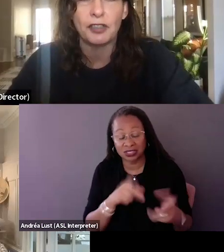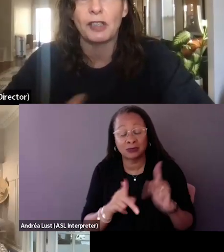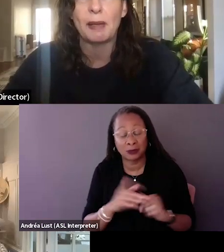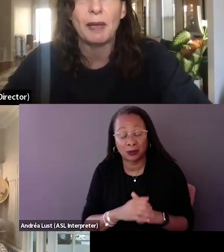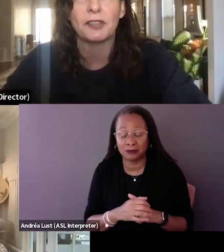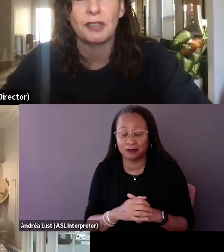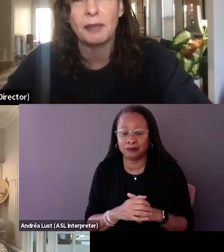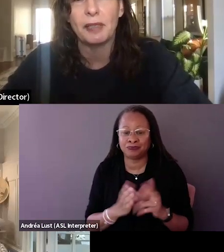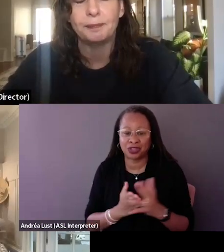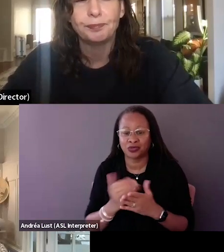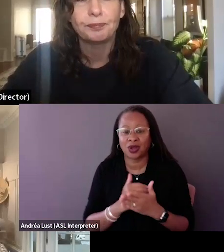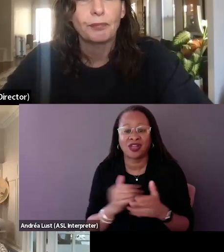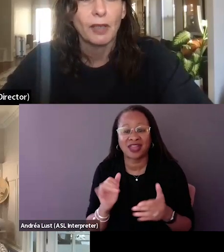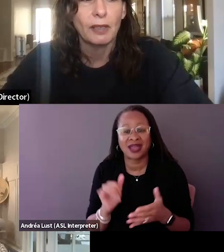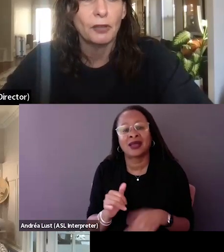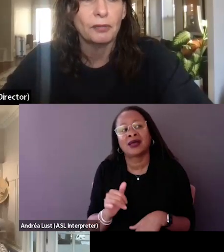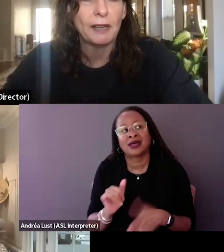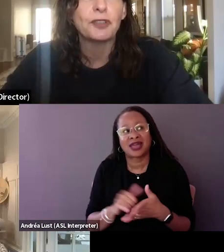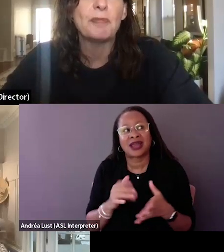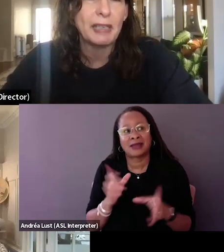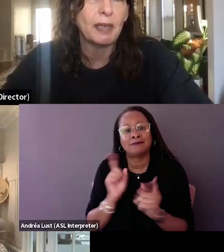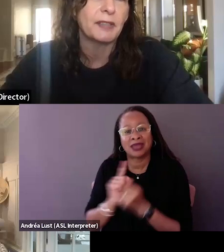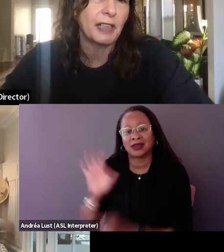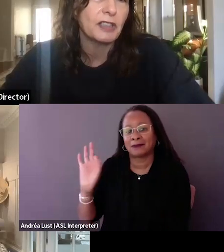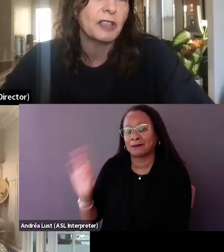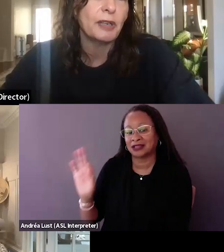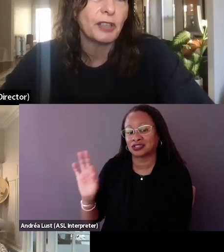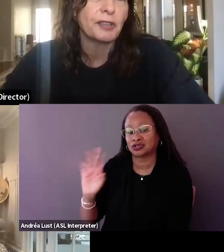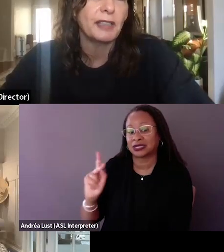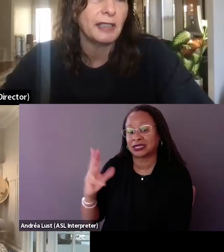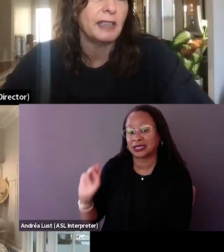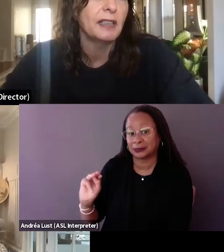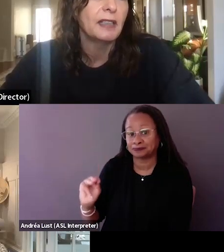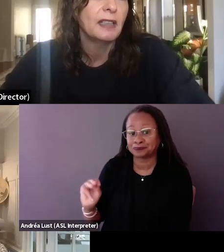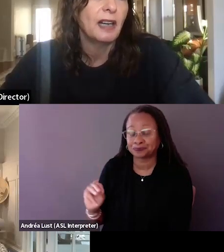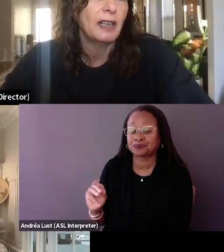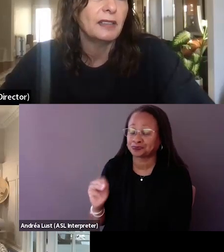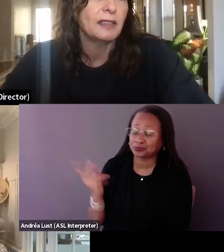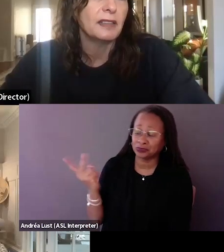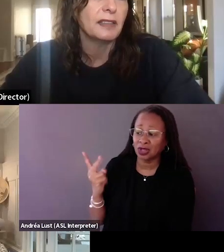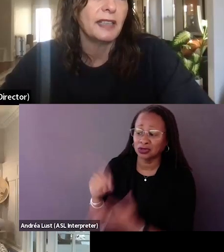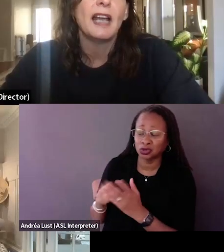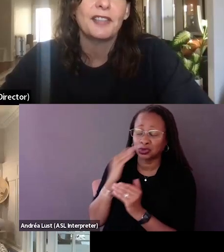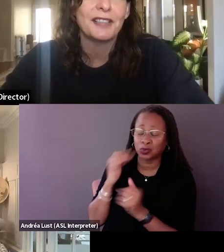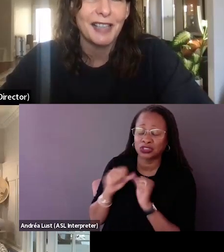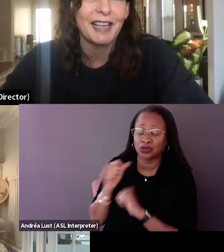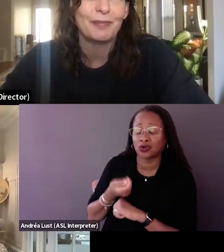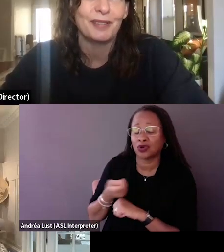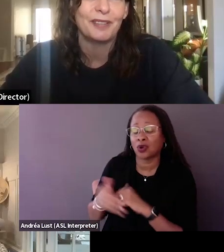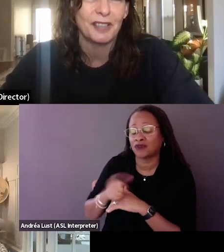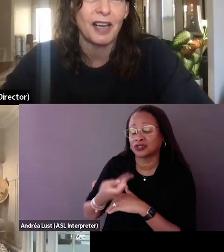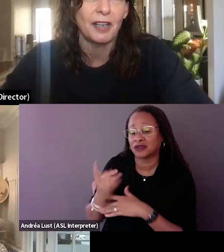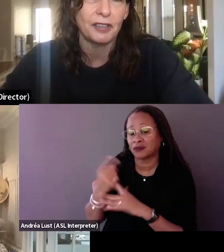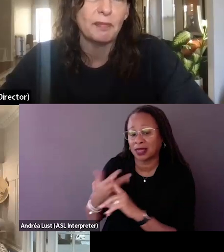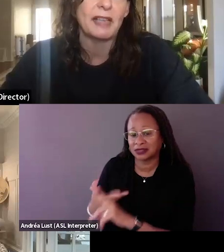I eventually met Pastor Kim, and, you know, after many months of getting to know each other, he had the